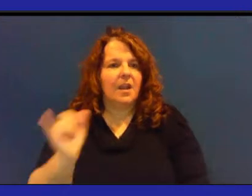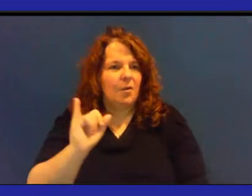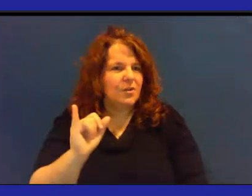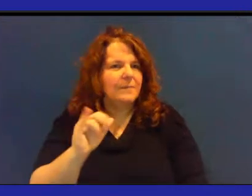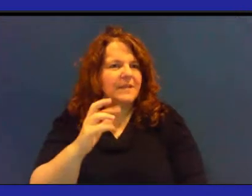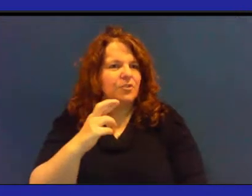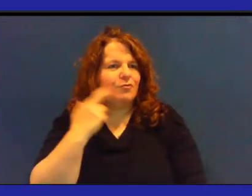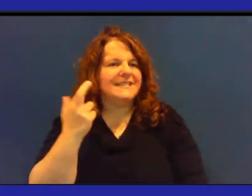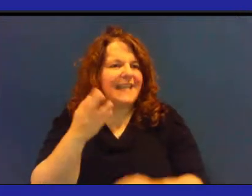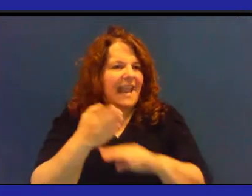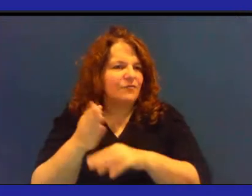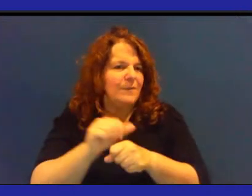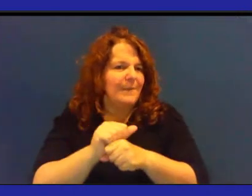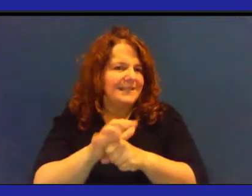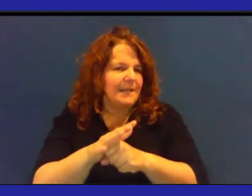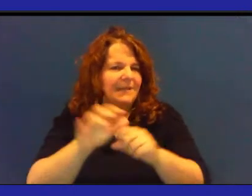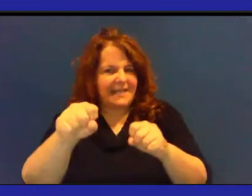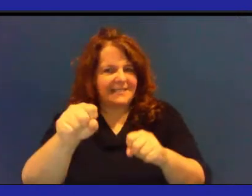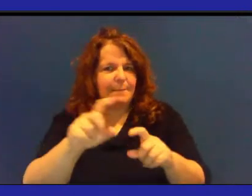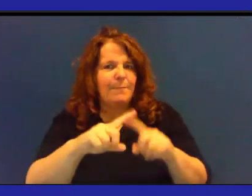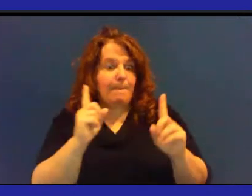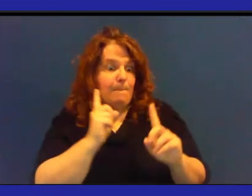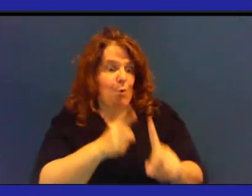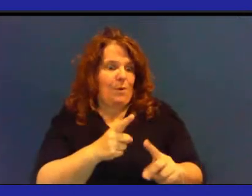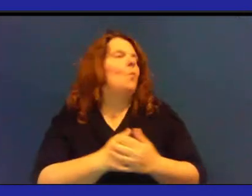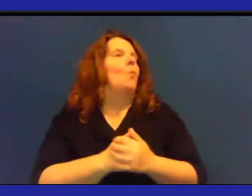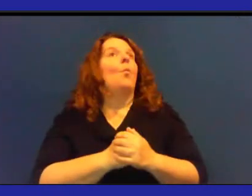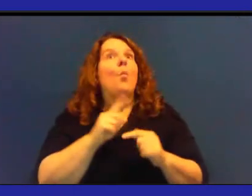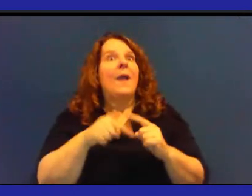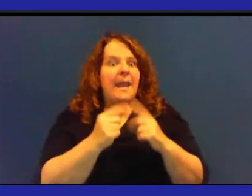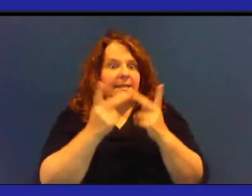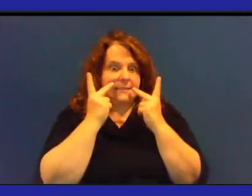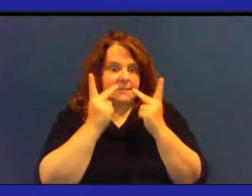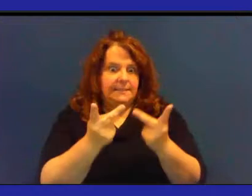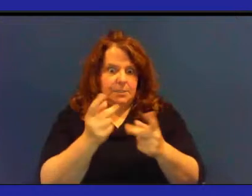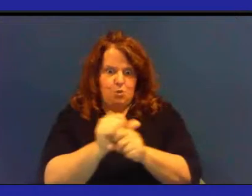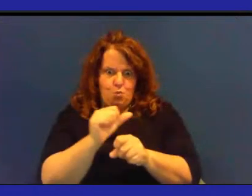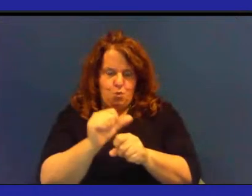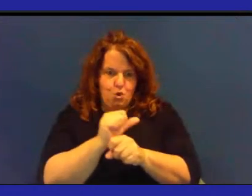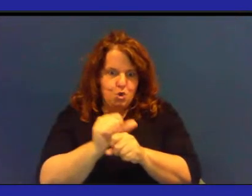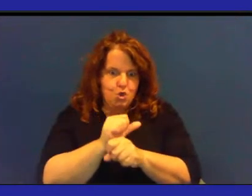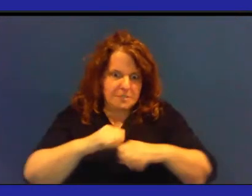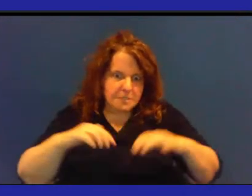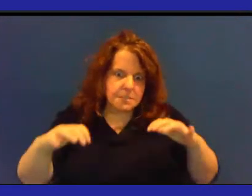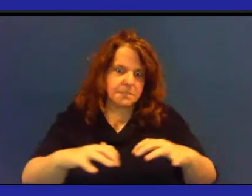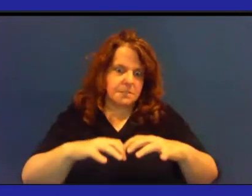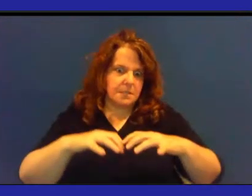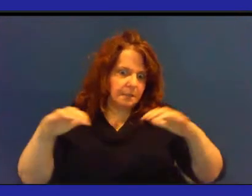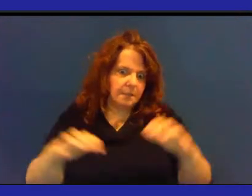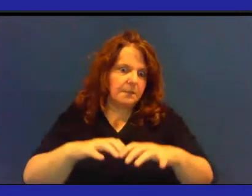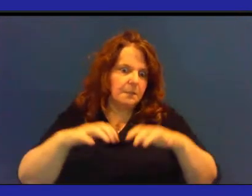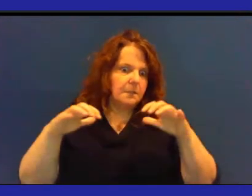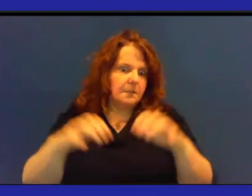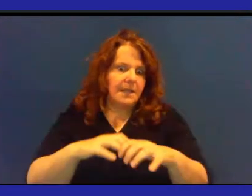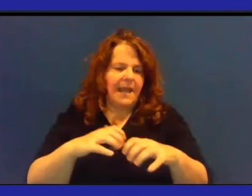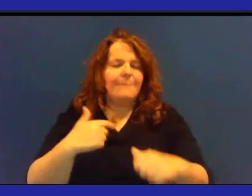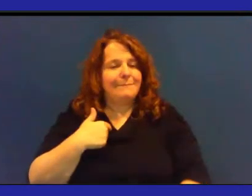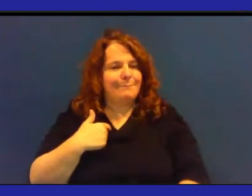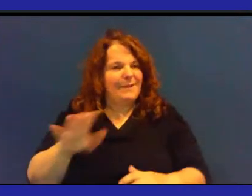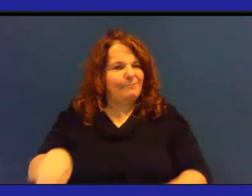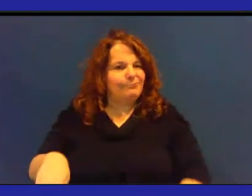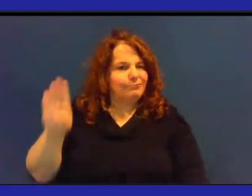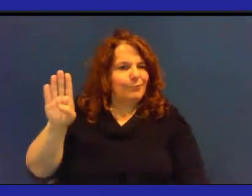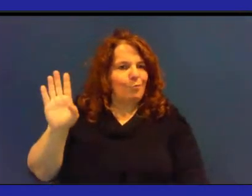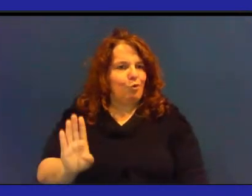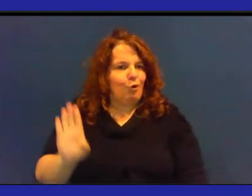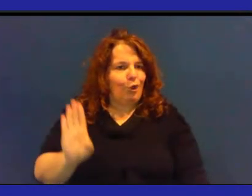But here's my thing. When I see the work that has gone into H&H and being a Brooklynite and knowing how people